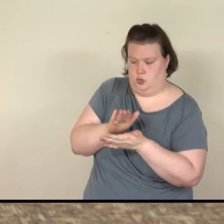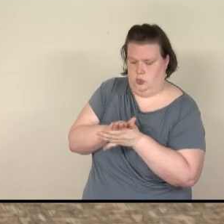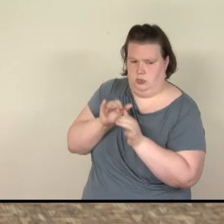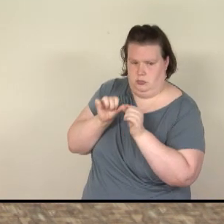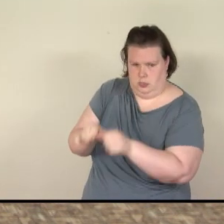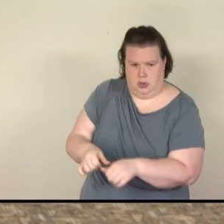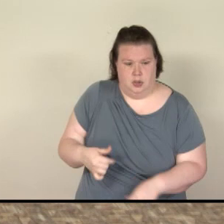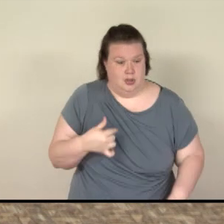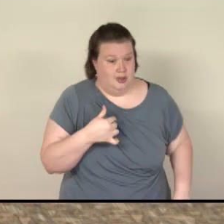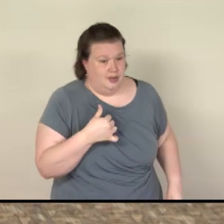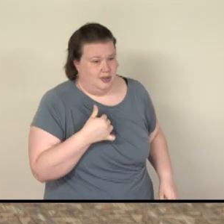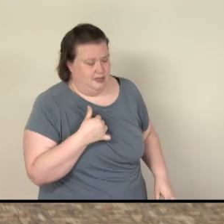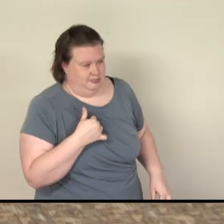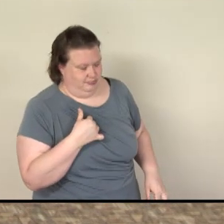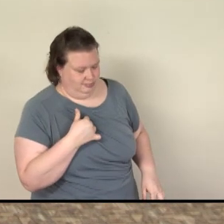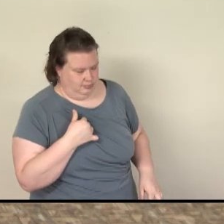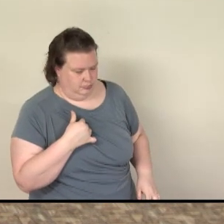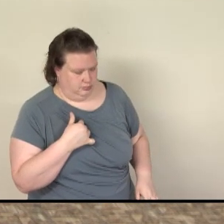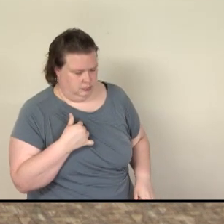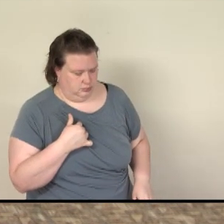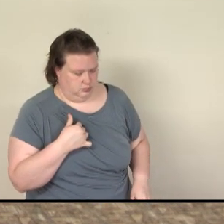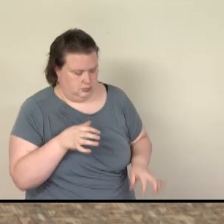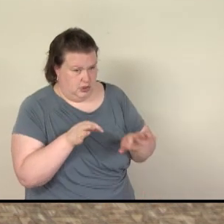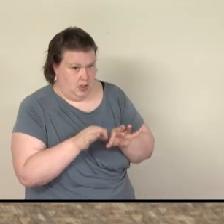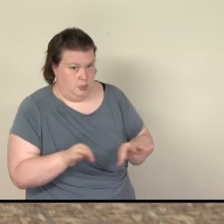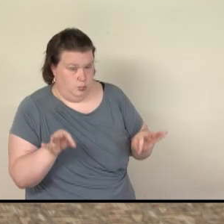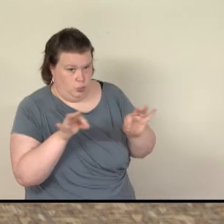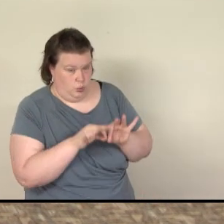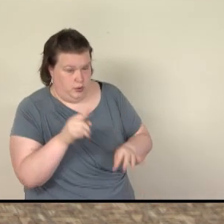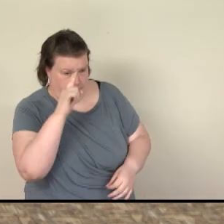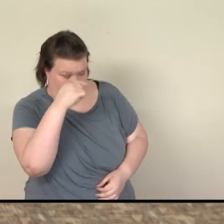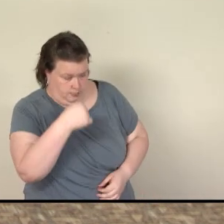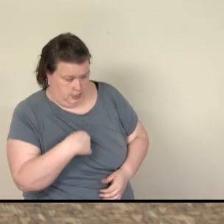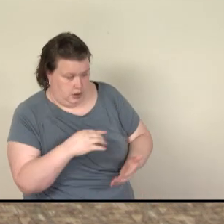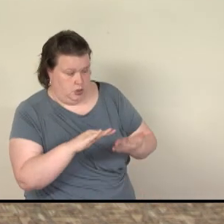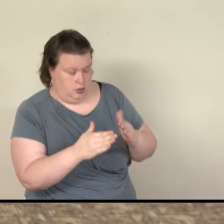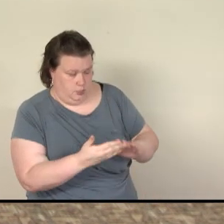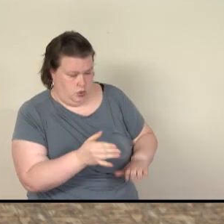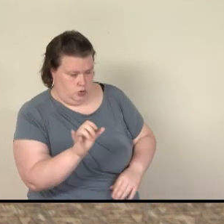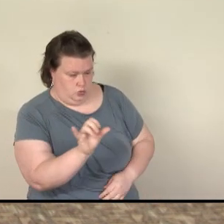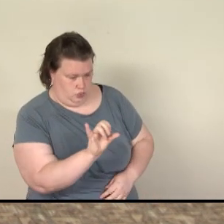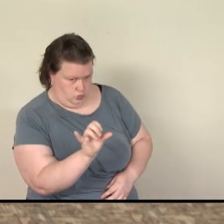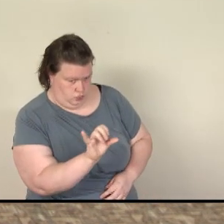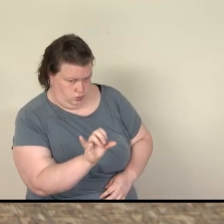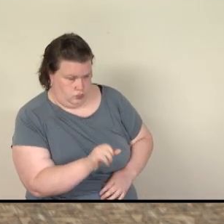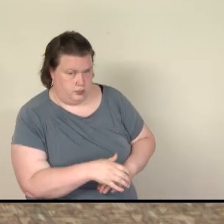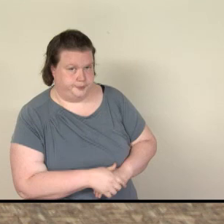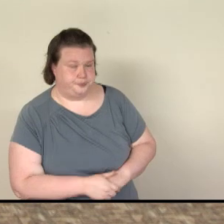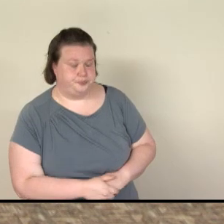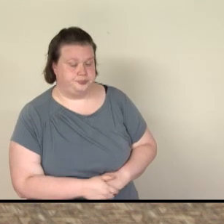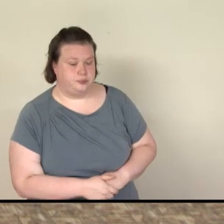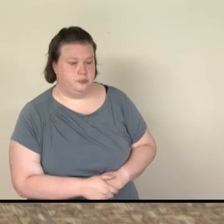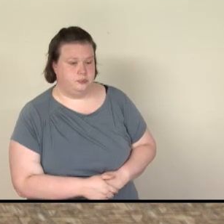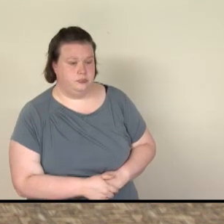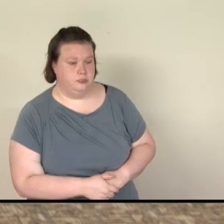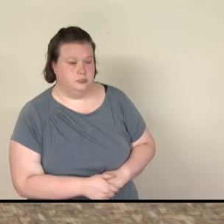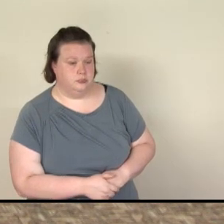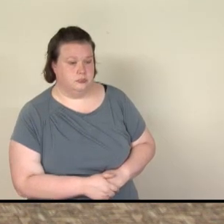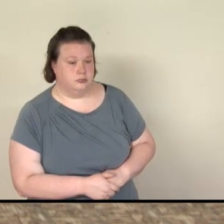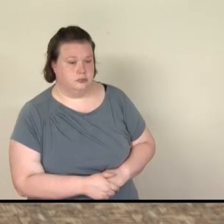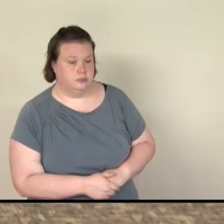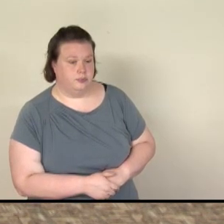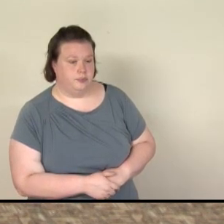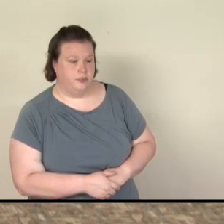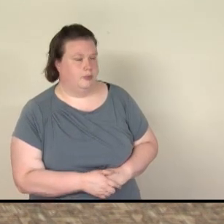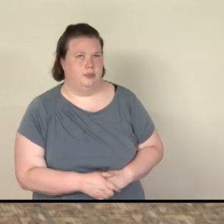be important, I know to me and I know the community as well, because I think the partnership with Waco ISD, me and Mr. Vidania talk about it in